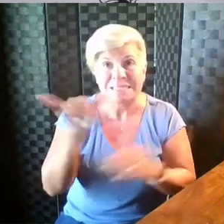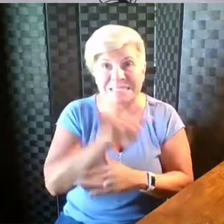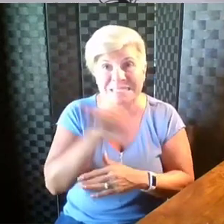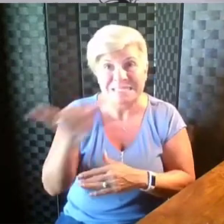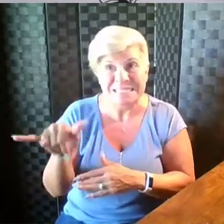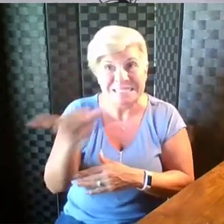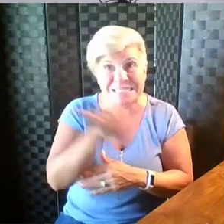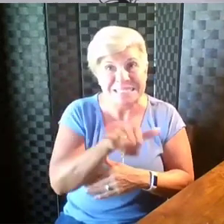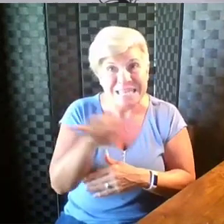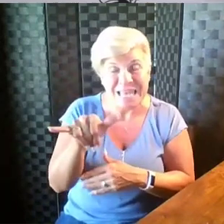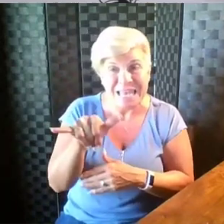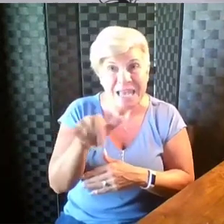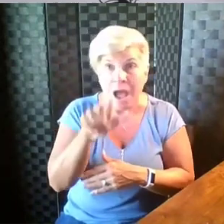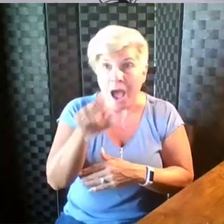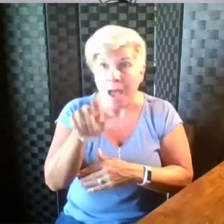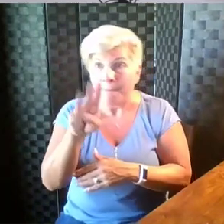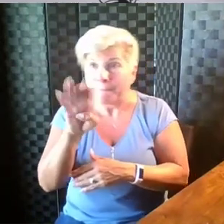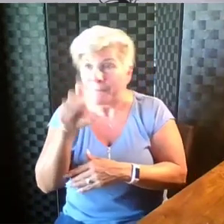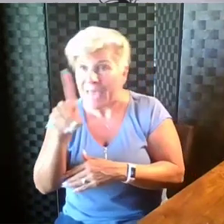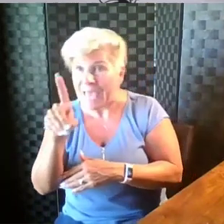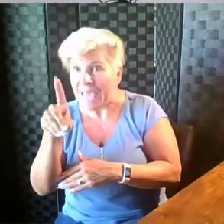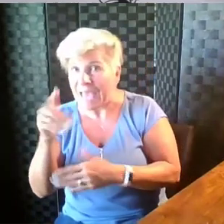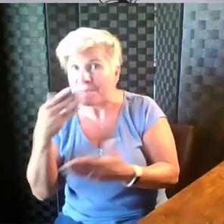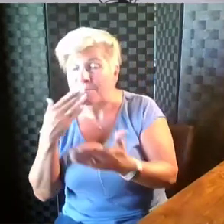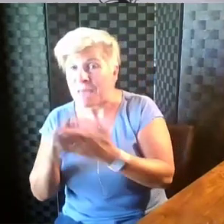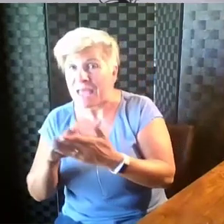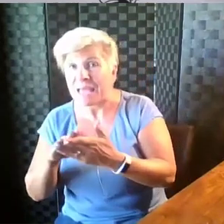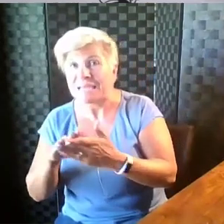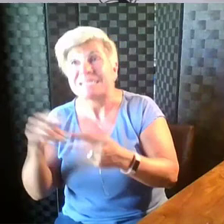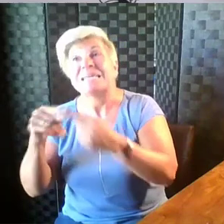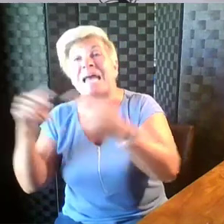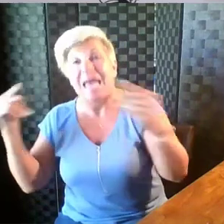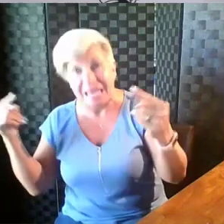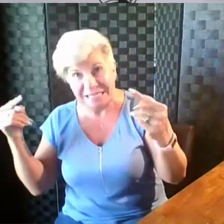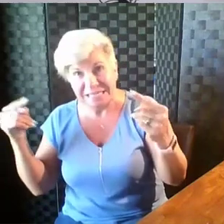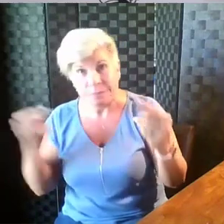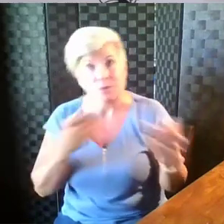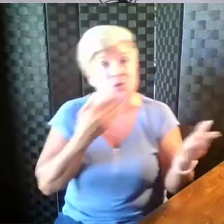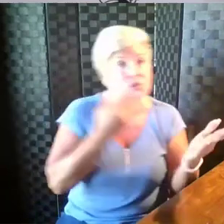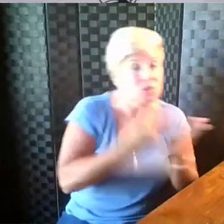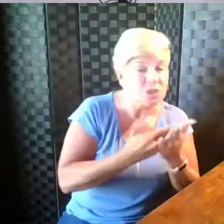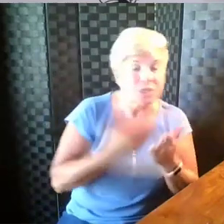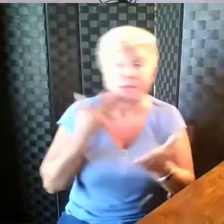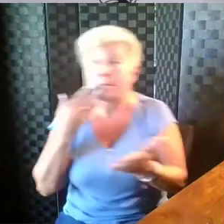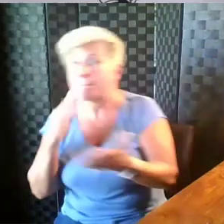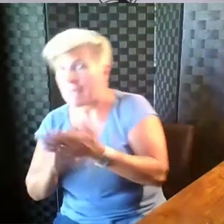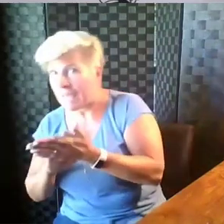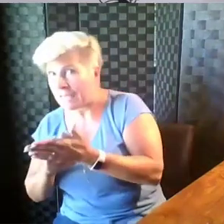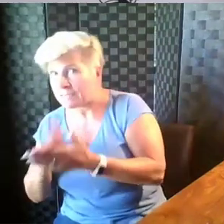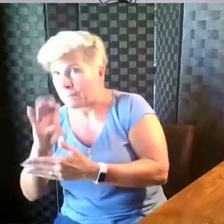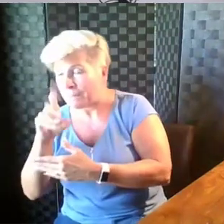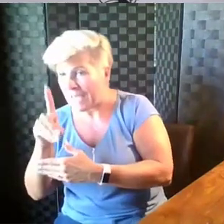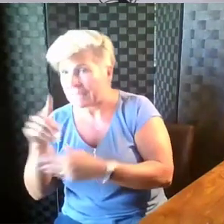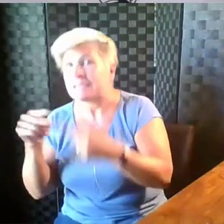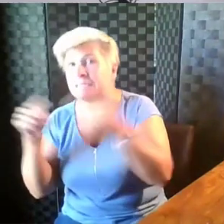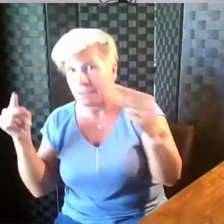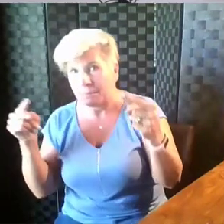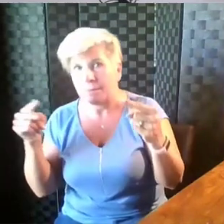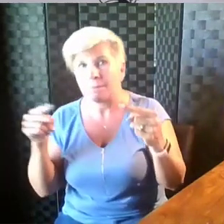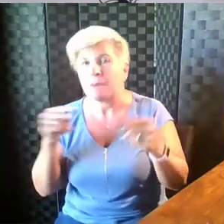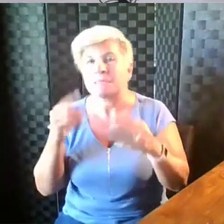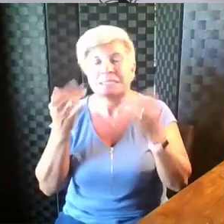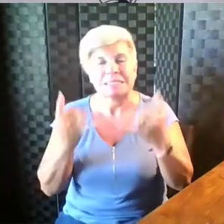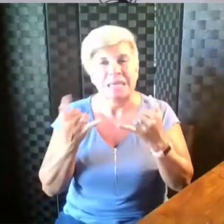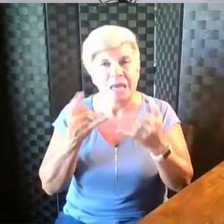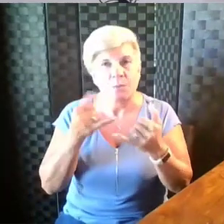word good, which is bad. So the antonym for good is bad, the opposite. But remember, we are looking for the